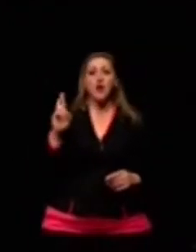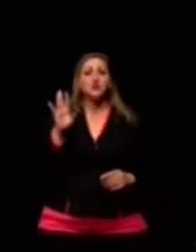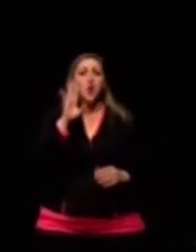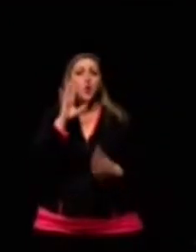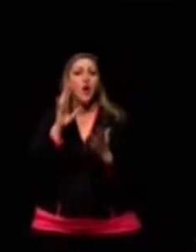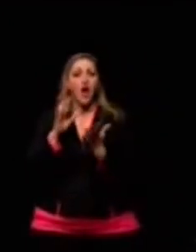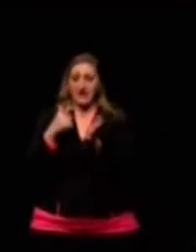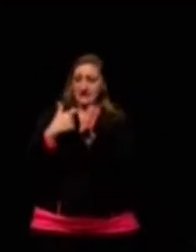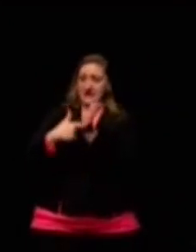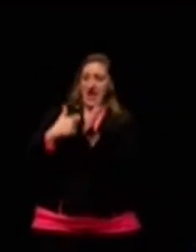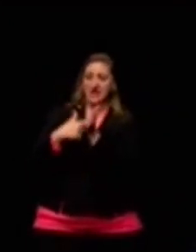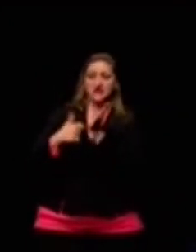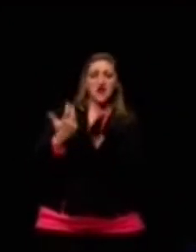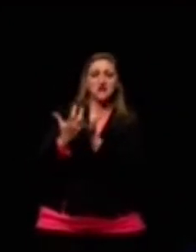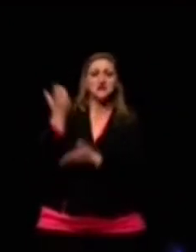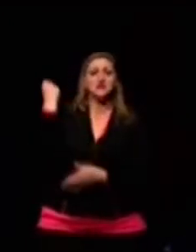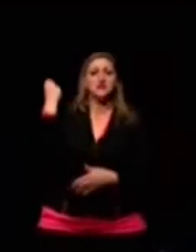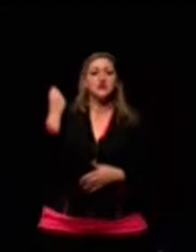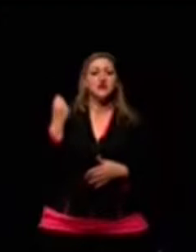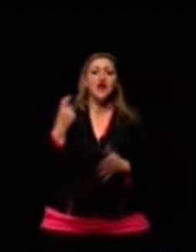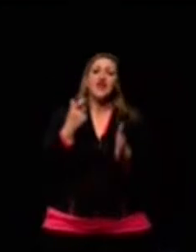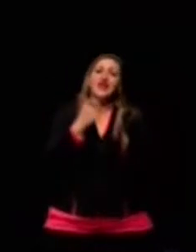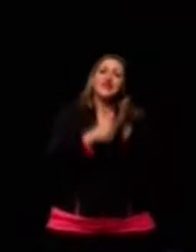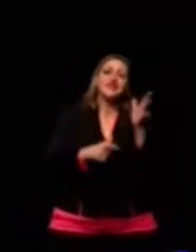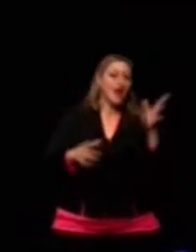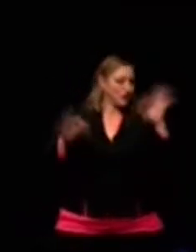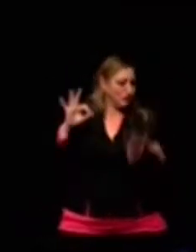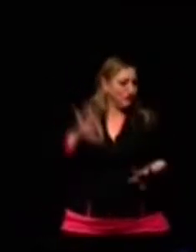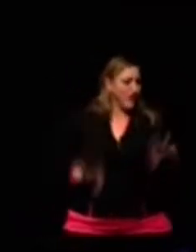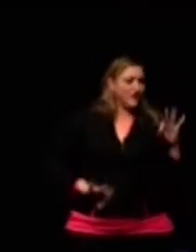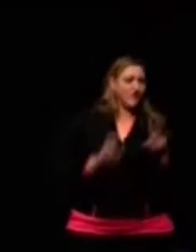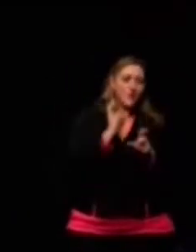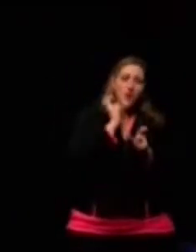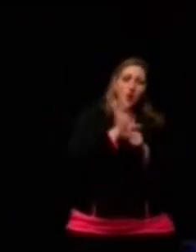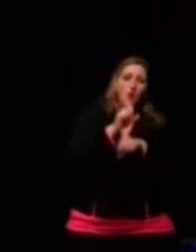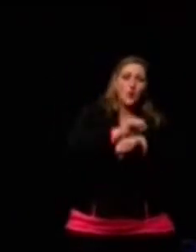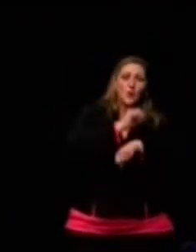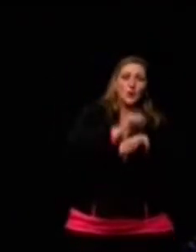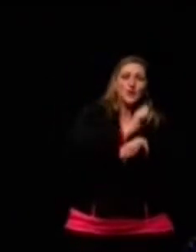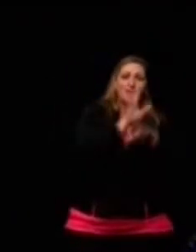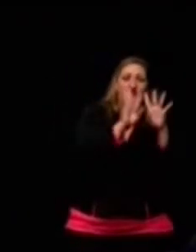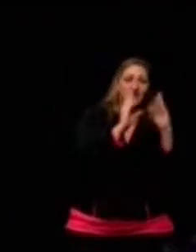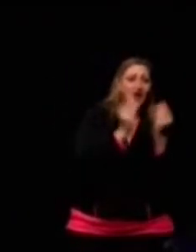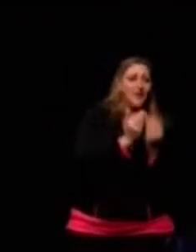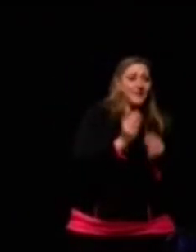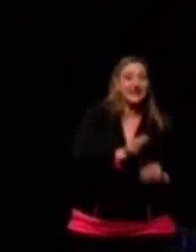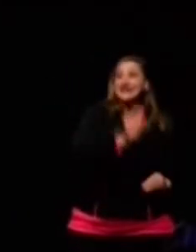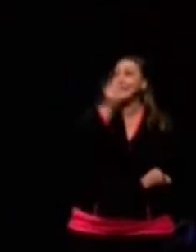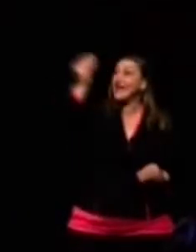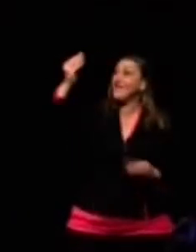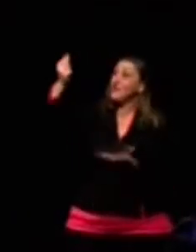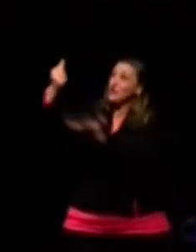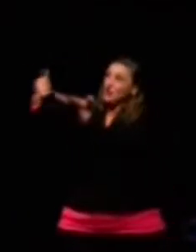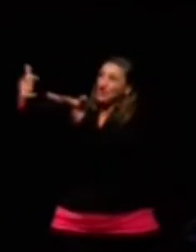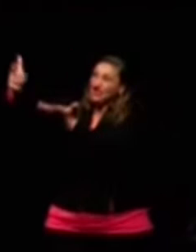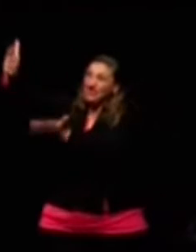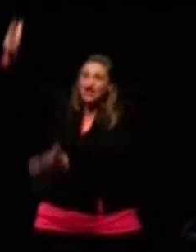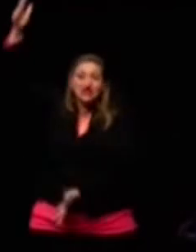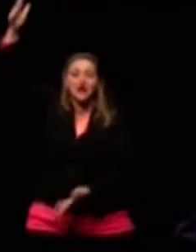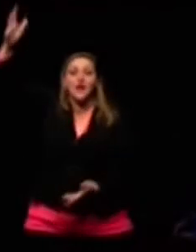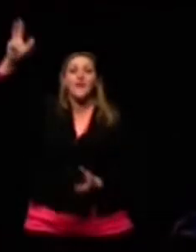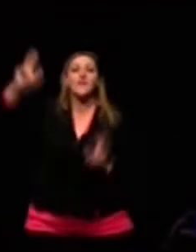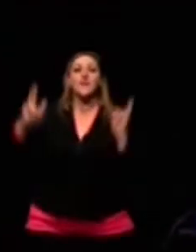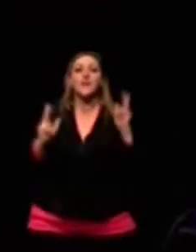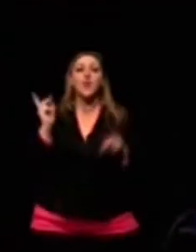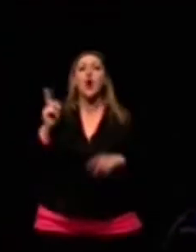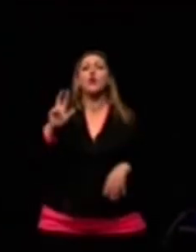tax cuts, like the child tax credit, away from hardworking families and give them to billionaires.